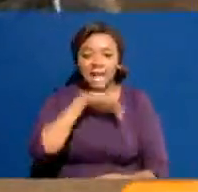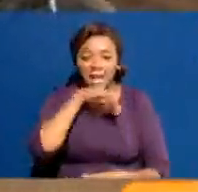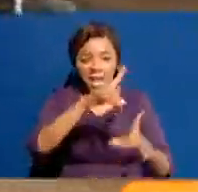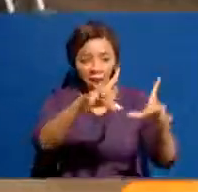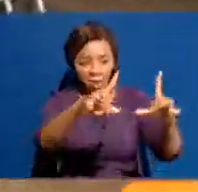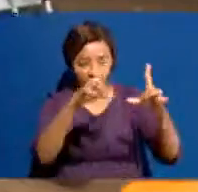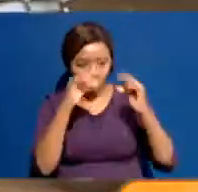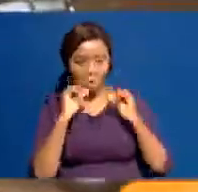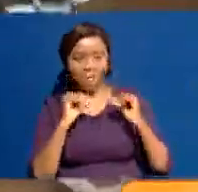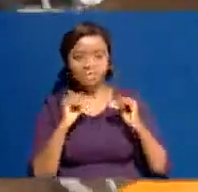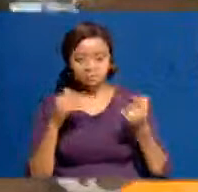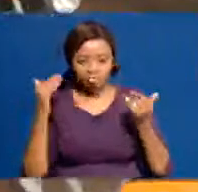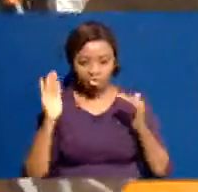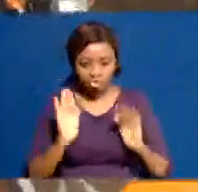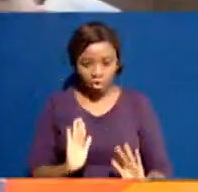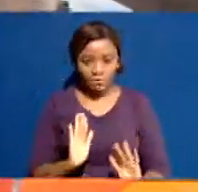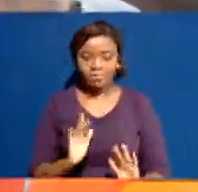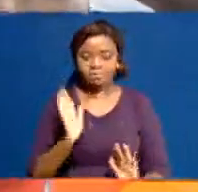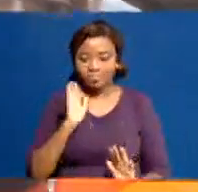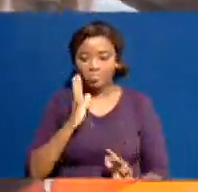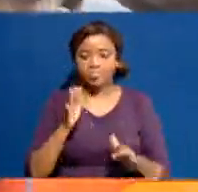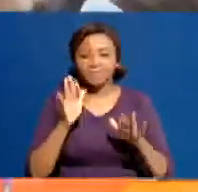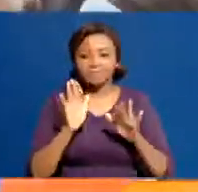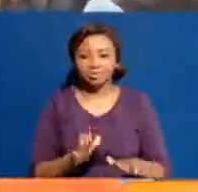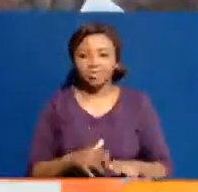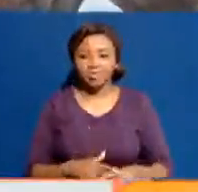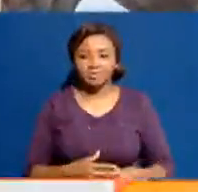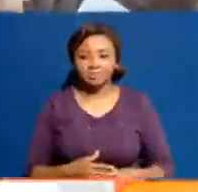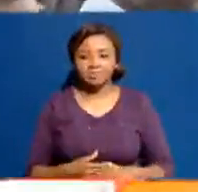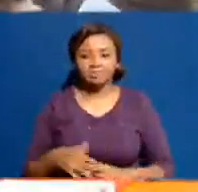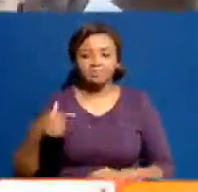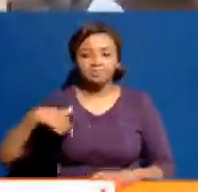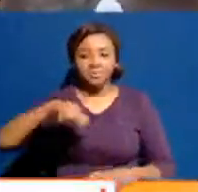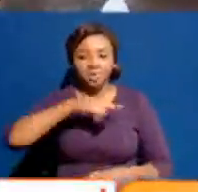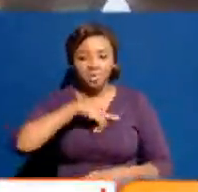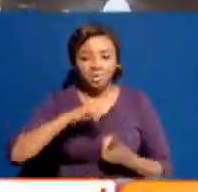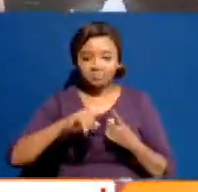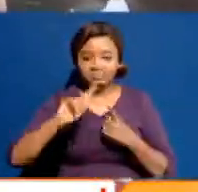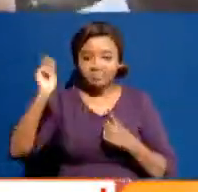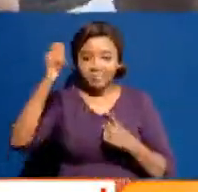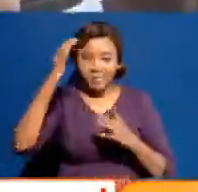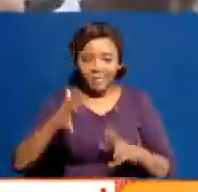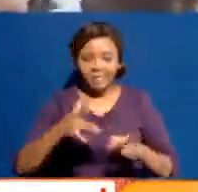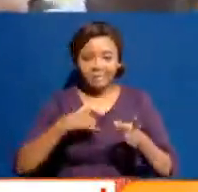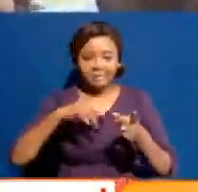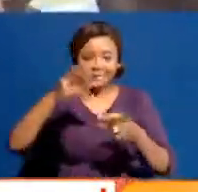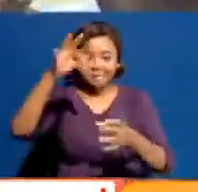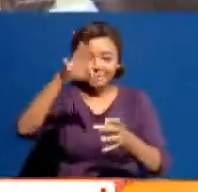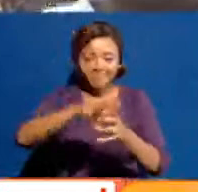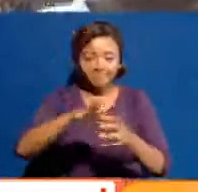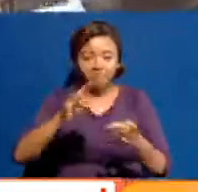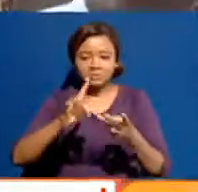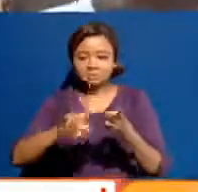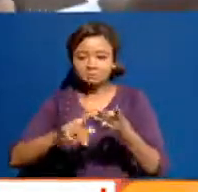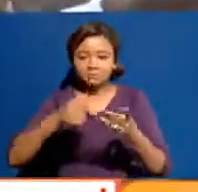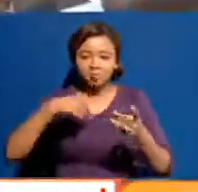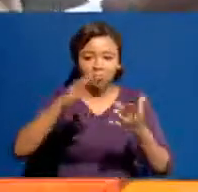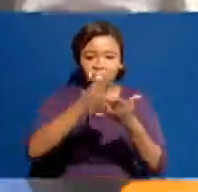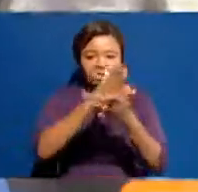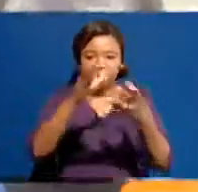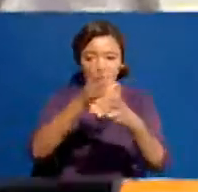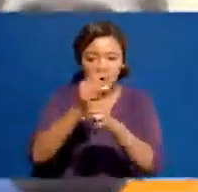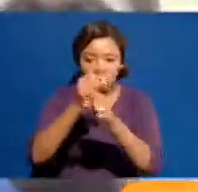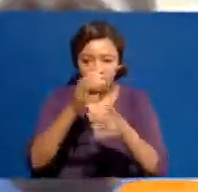Odinga calls off the protests. We are Kenyans. Yeah. We are votes. Yeah. We are stakeholders. Yeah. We are